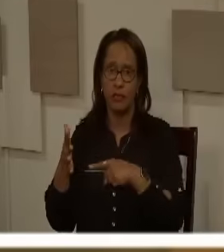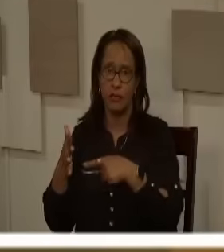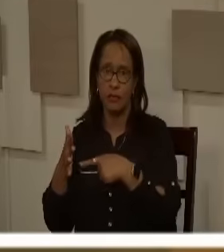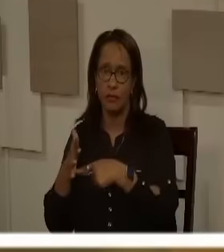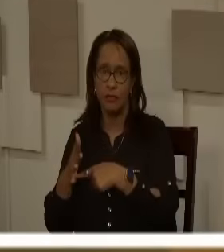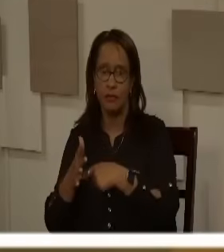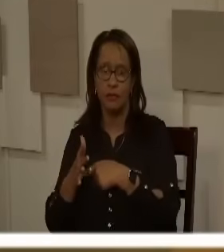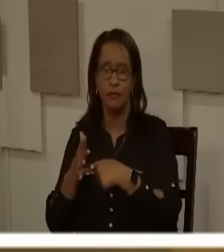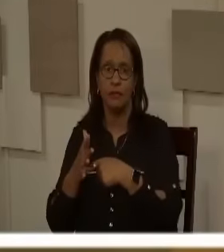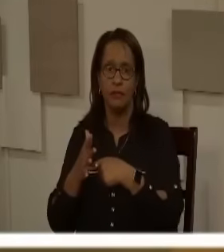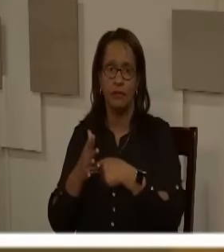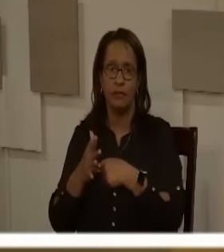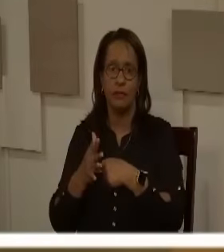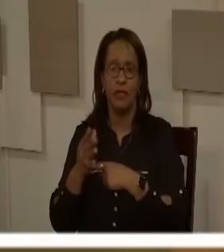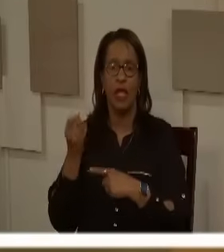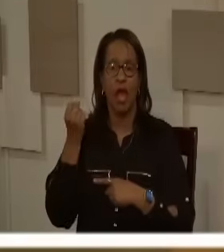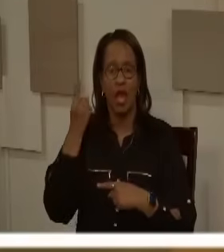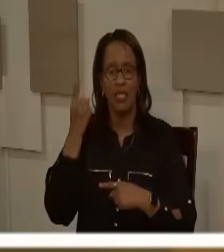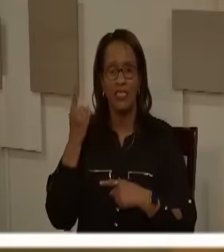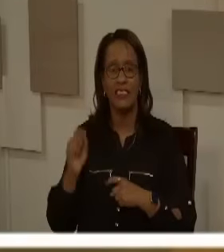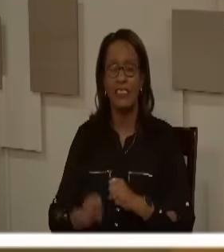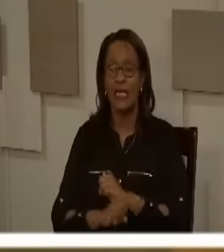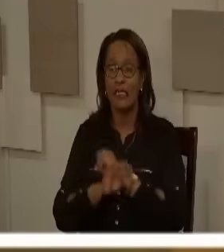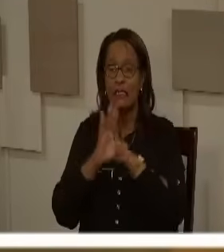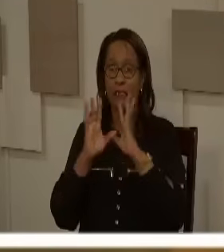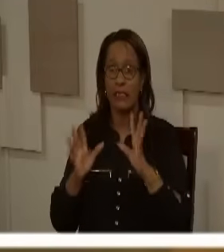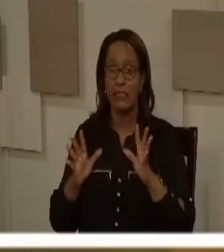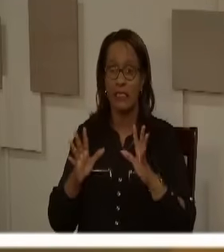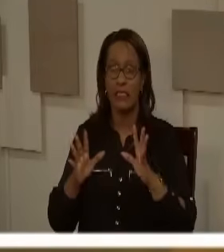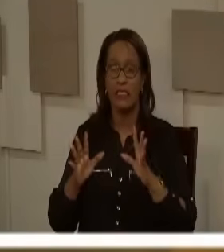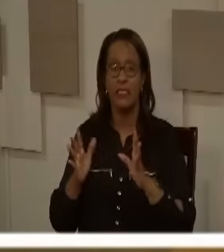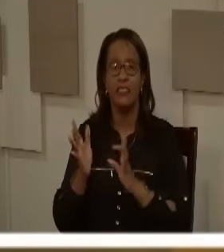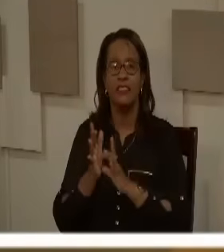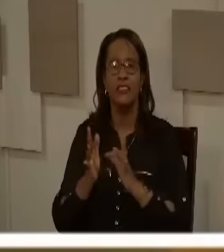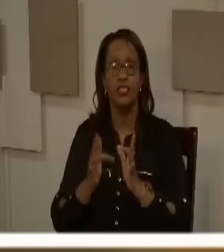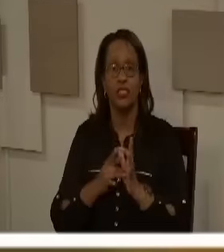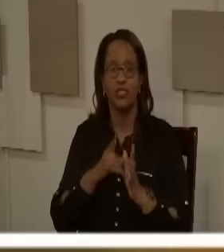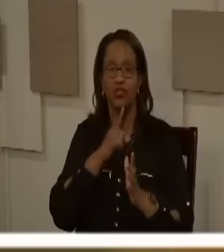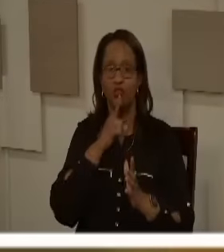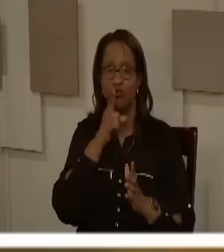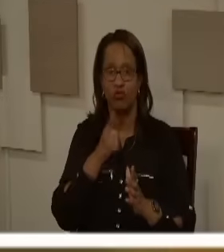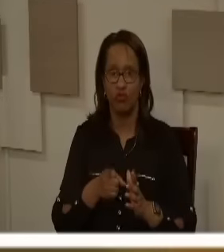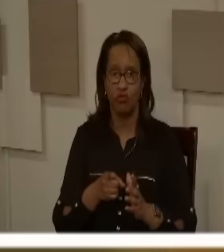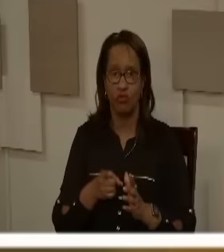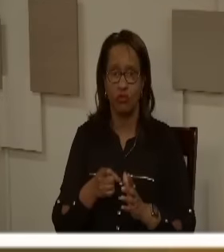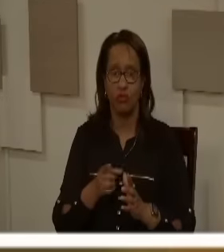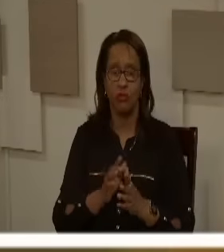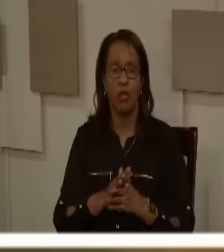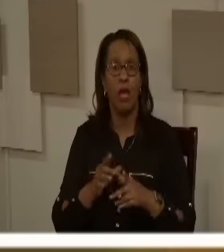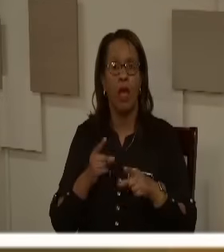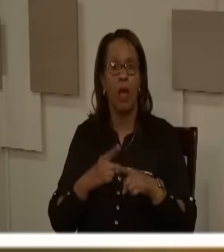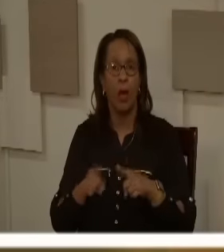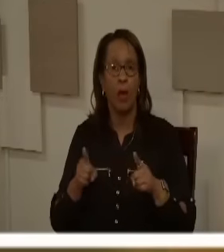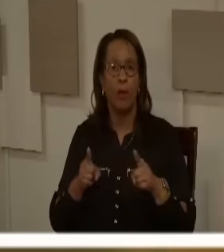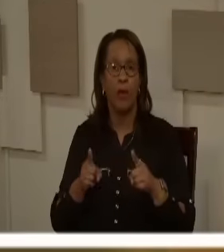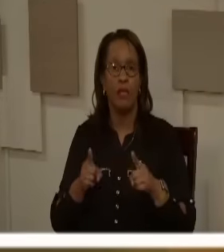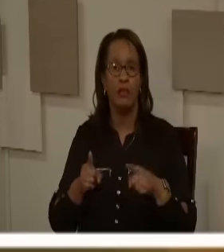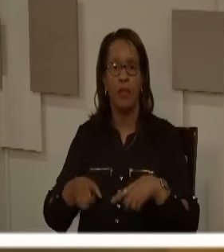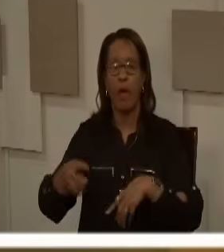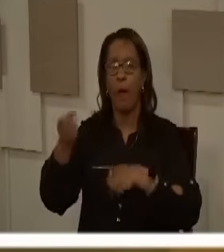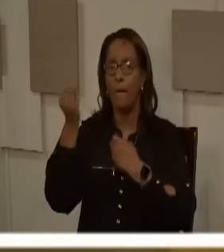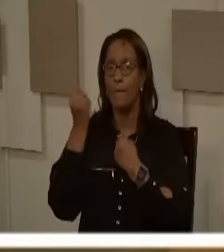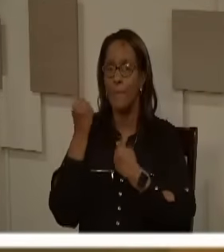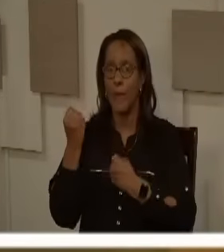It's to understand, brothers and sisters, that power is not the way to salvation. Power is not the way to